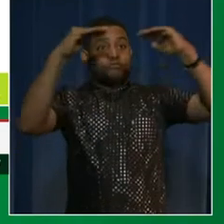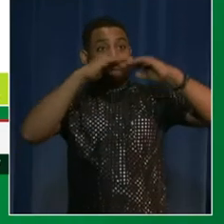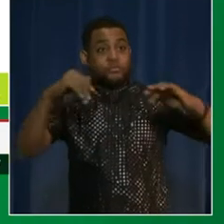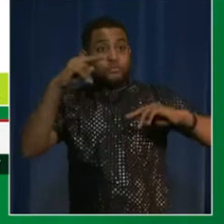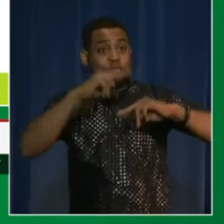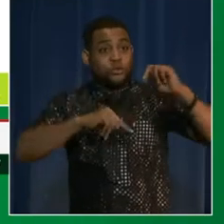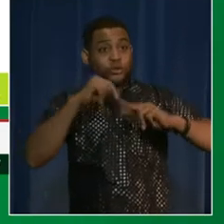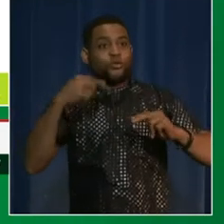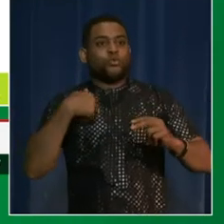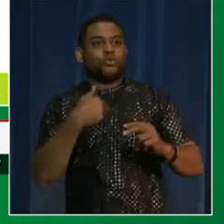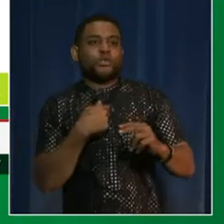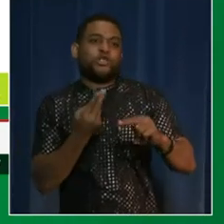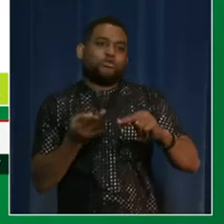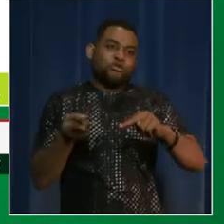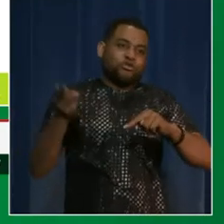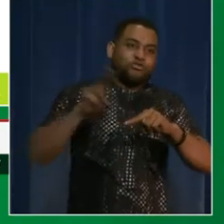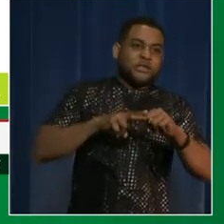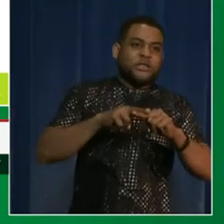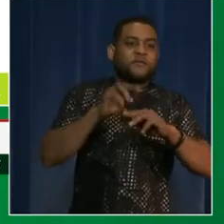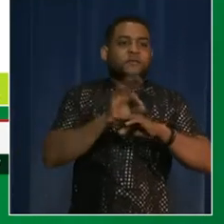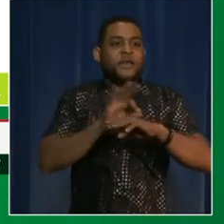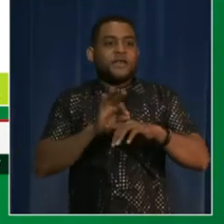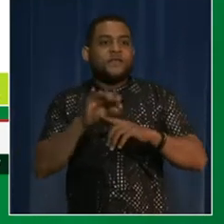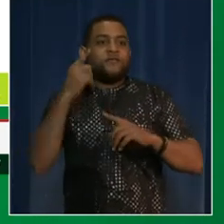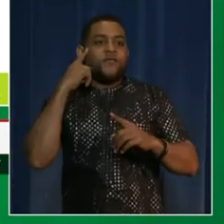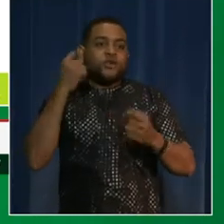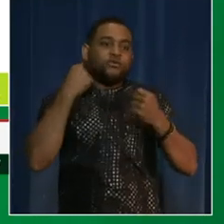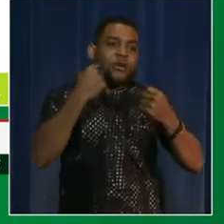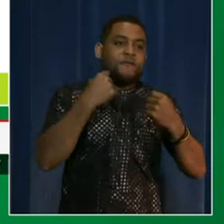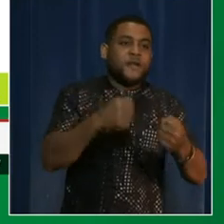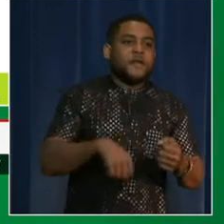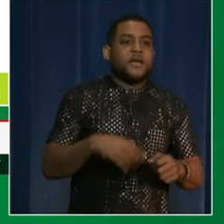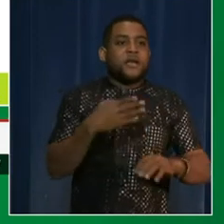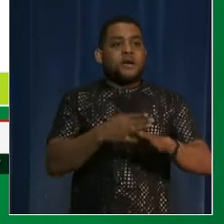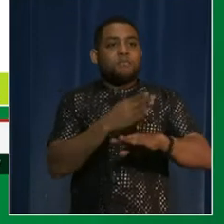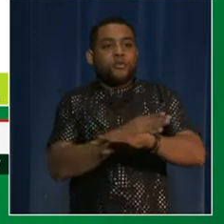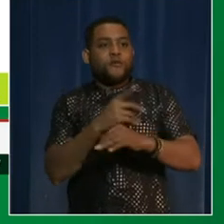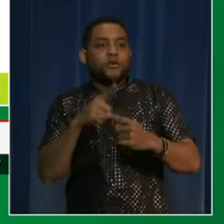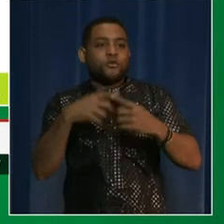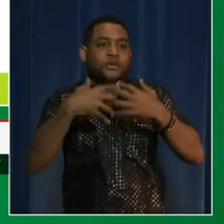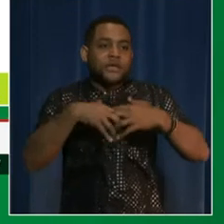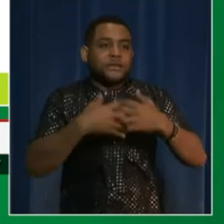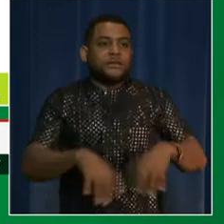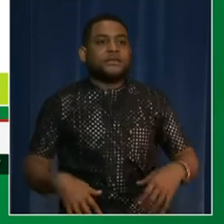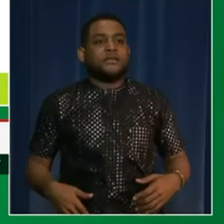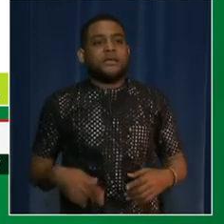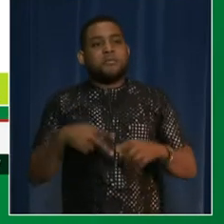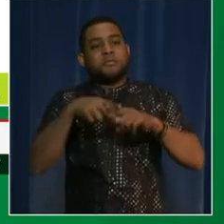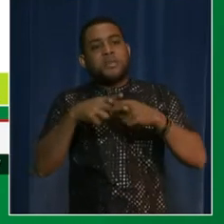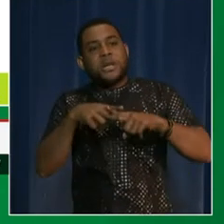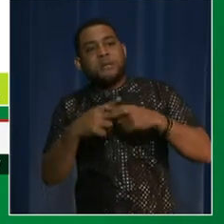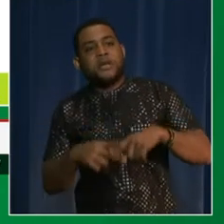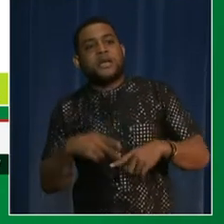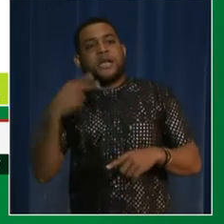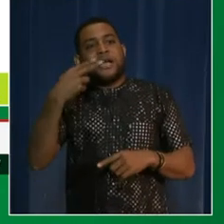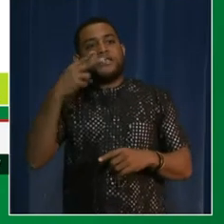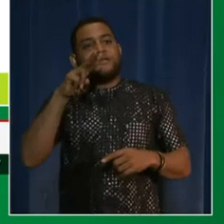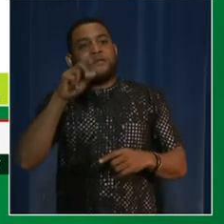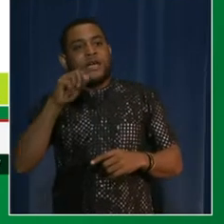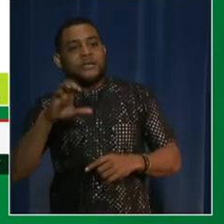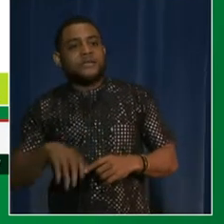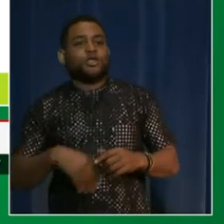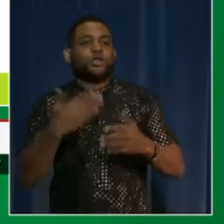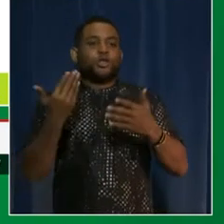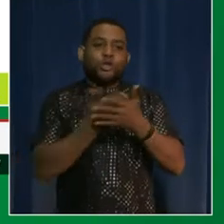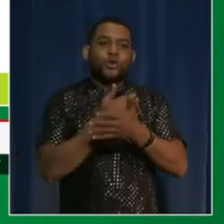drivers and includes upgrades to mechanical, electrical, plumbing, and HVAC systems and a new elevator.